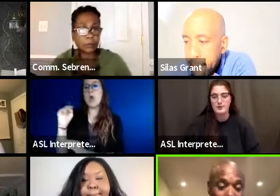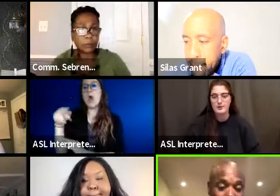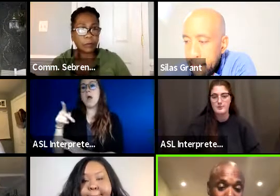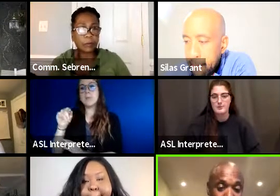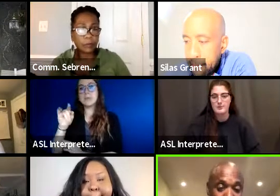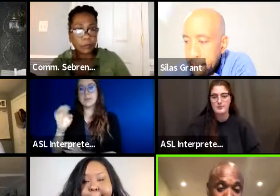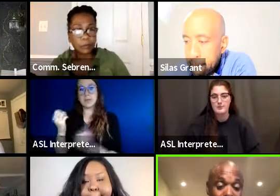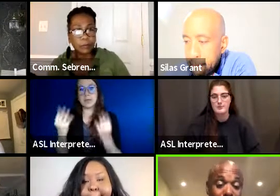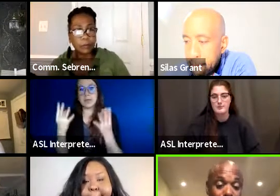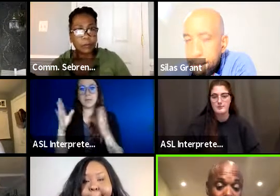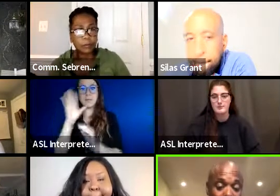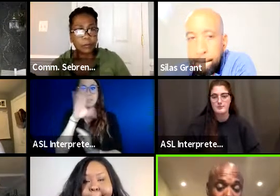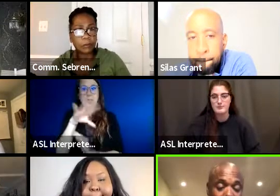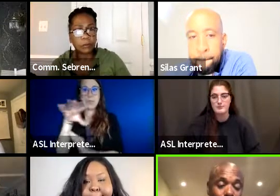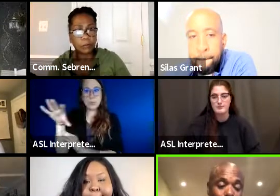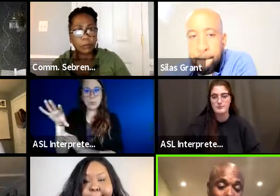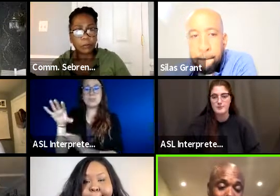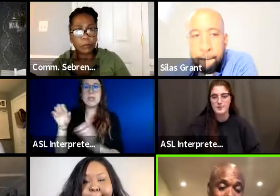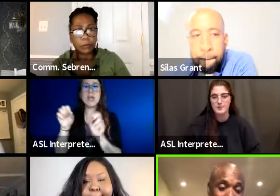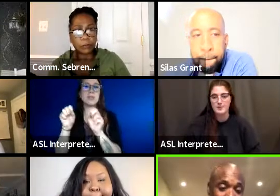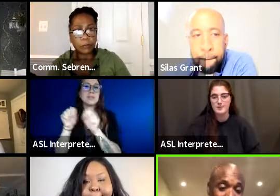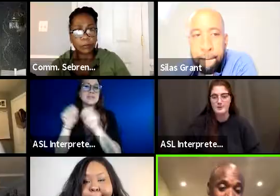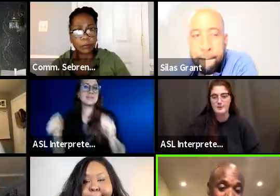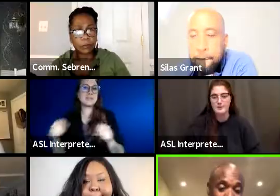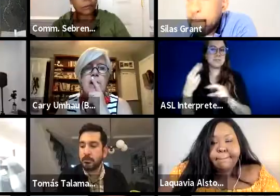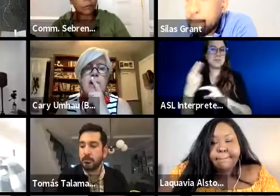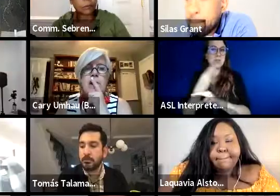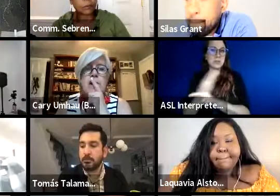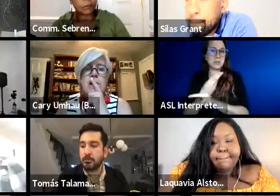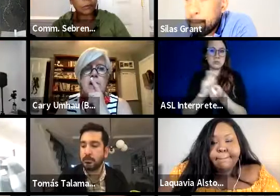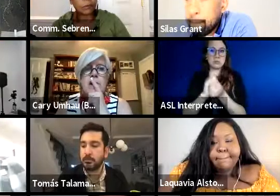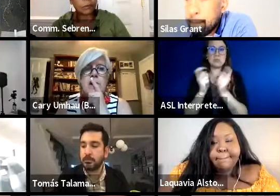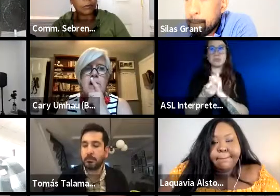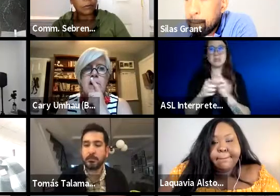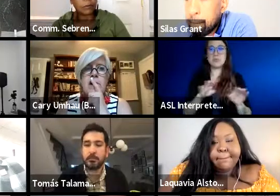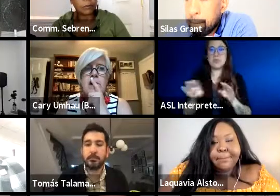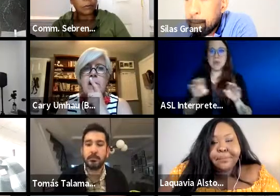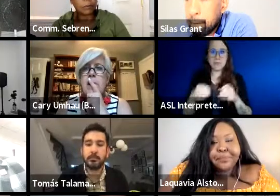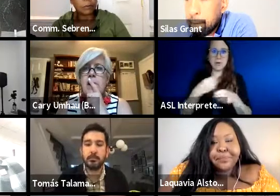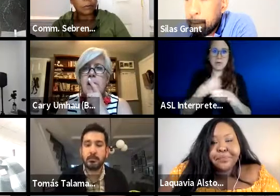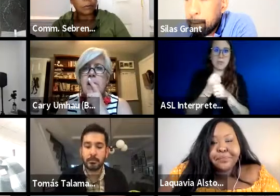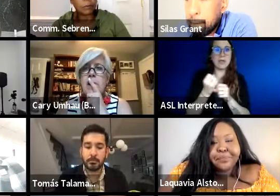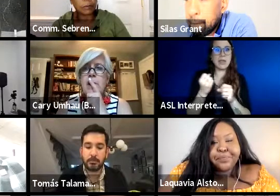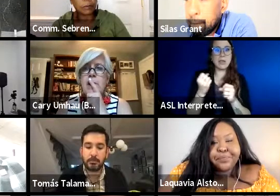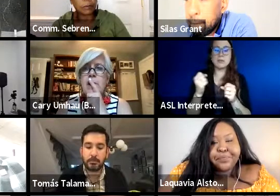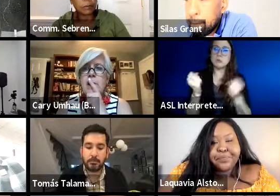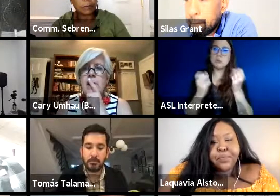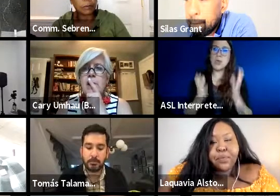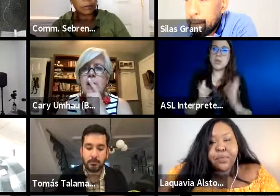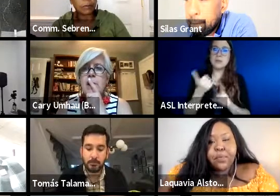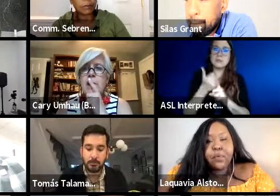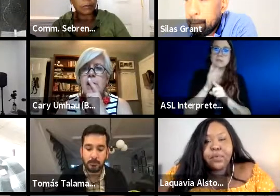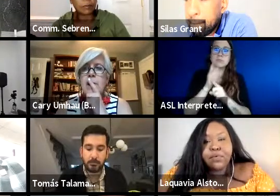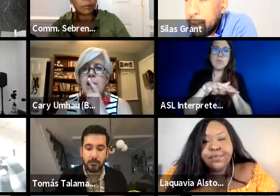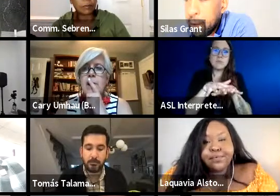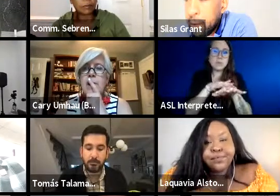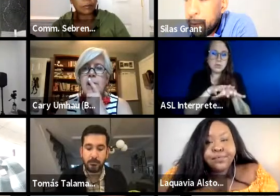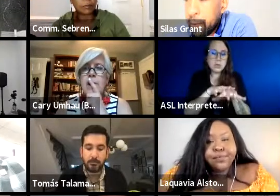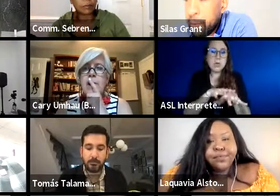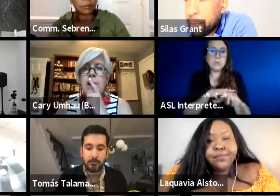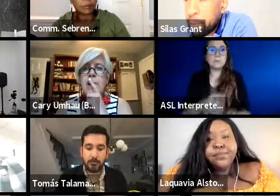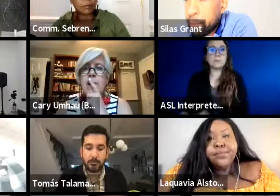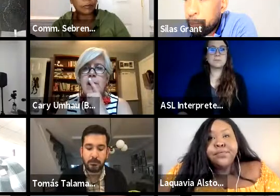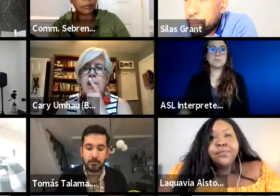the software, so that it really changes the behavior in terms of making drivers slow down on the roadways. Bike lanes, we